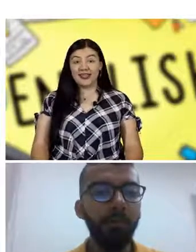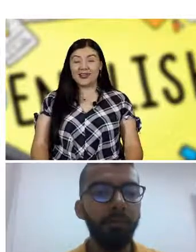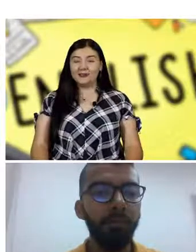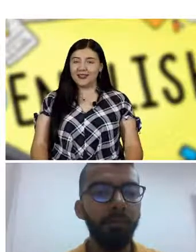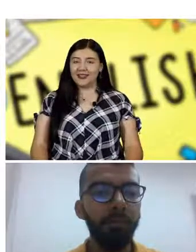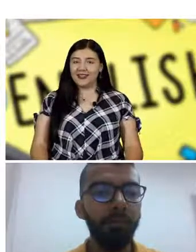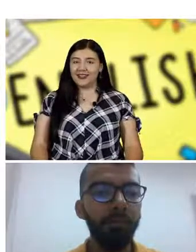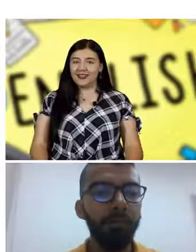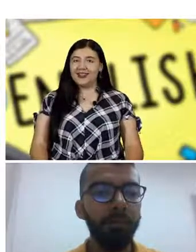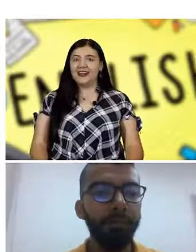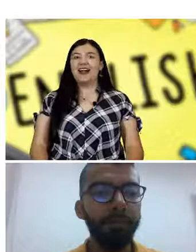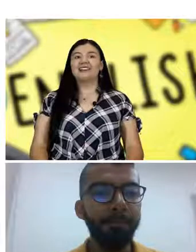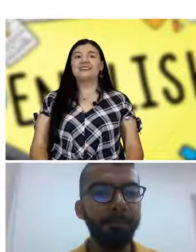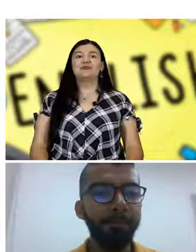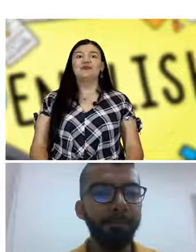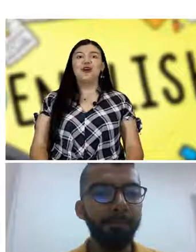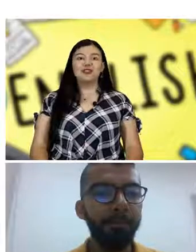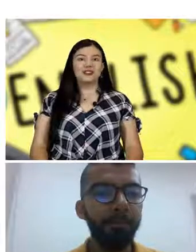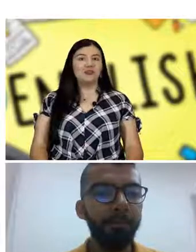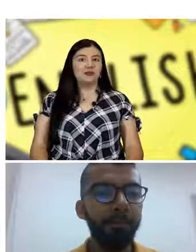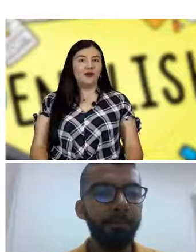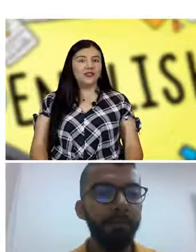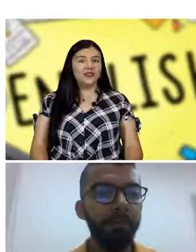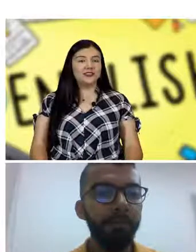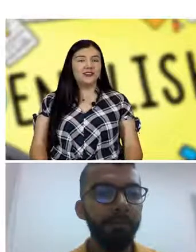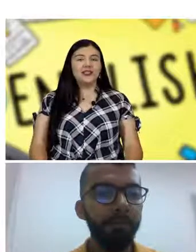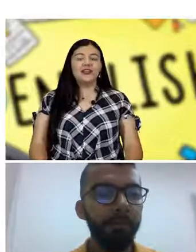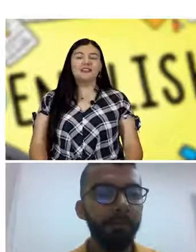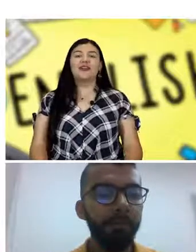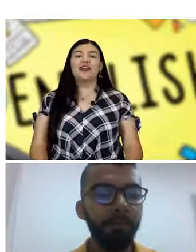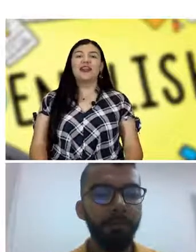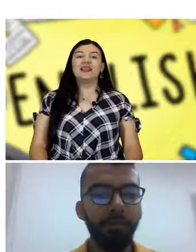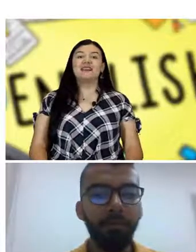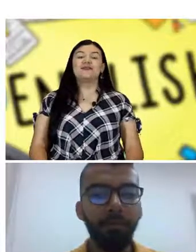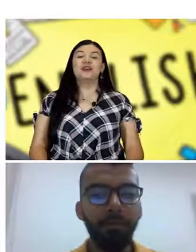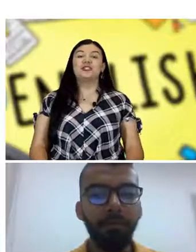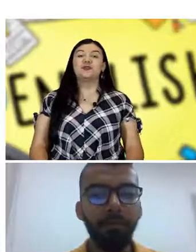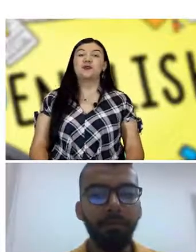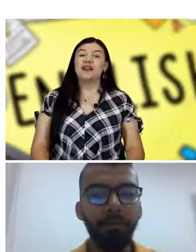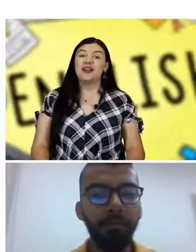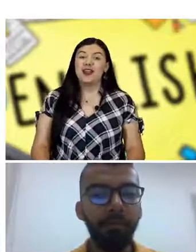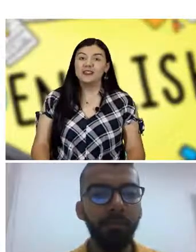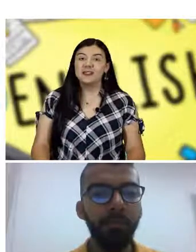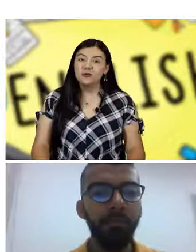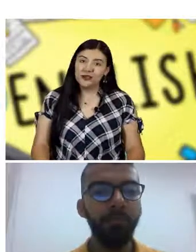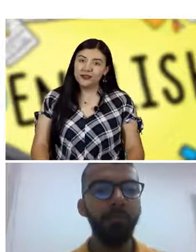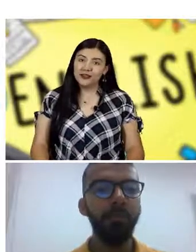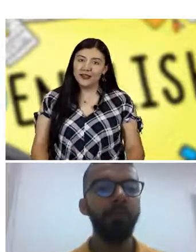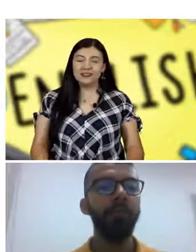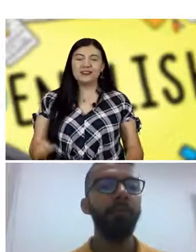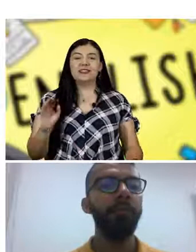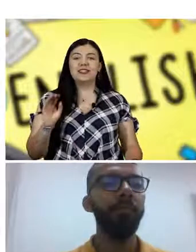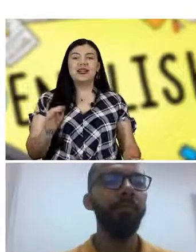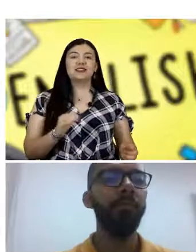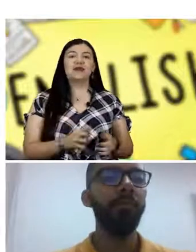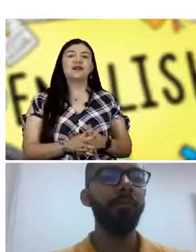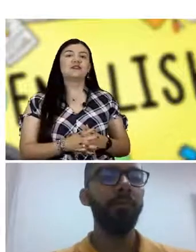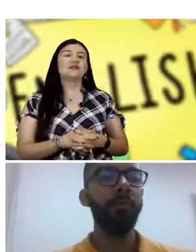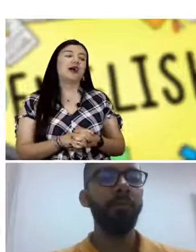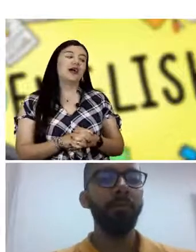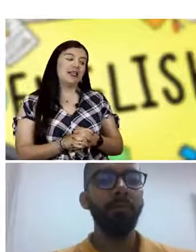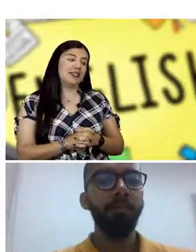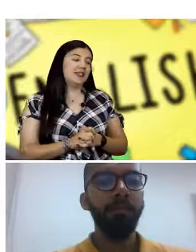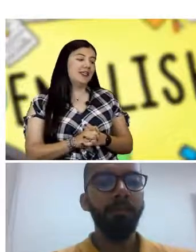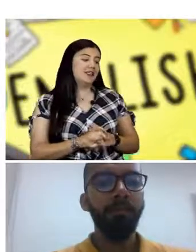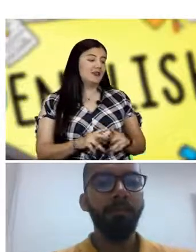you, but Emily has most of the points. So let's finish with the last one. Yeah, this is the last part